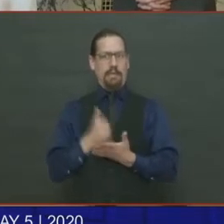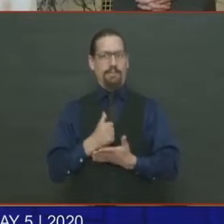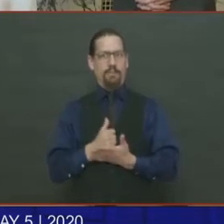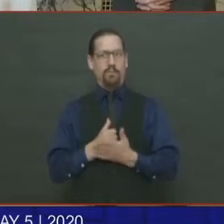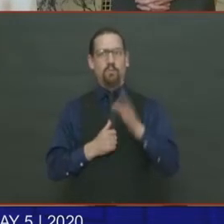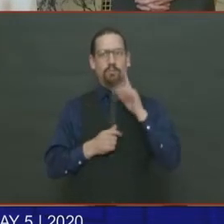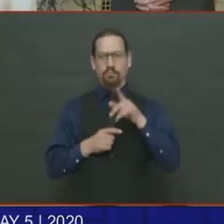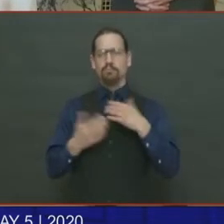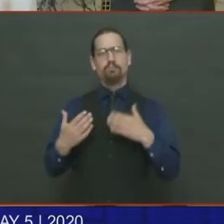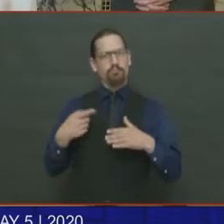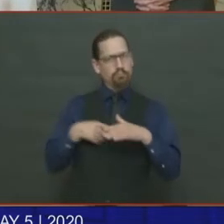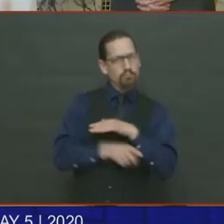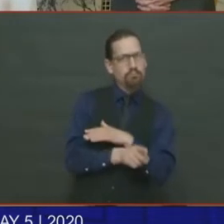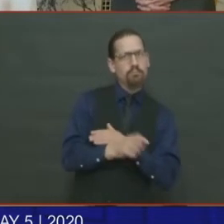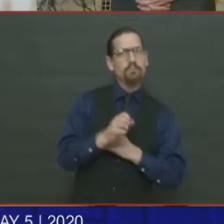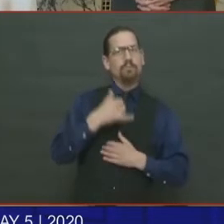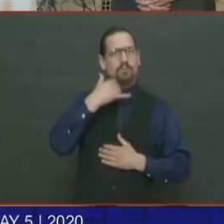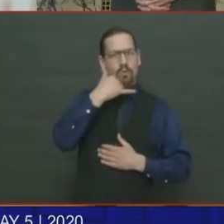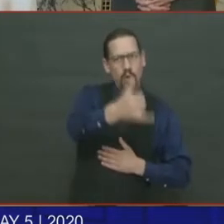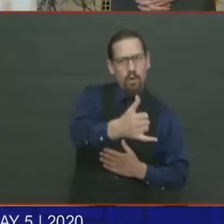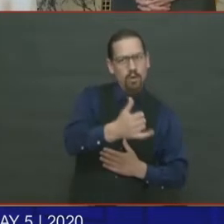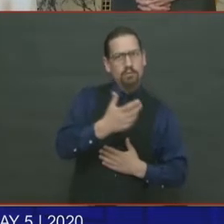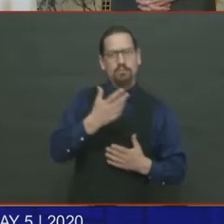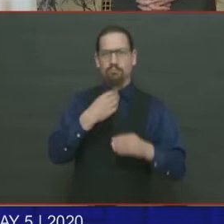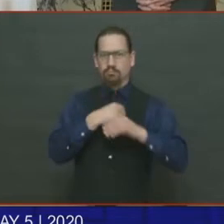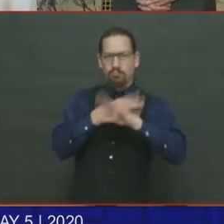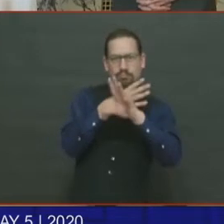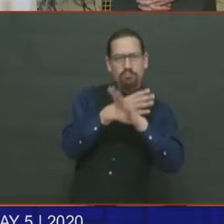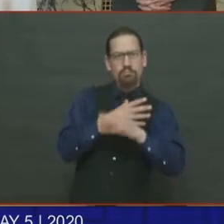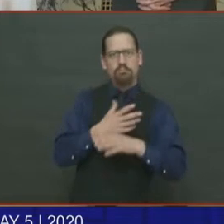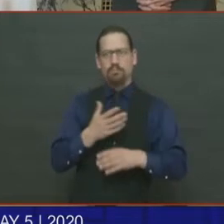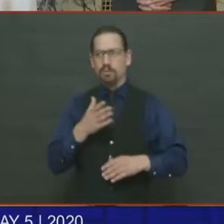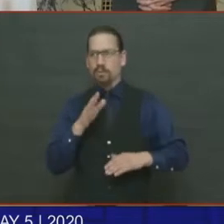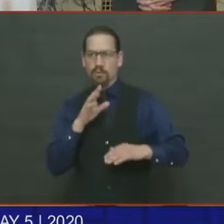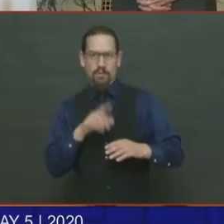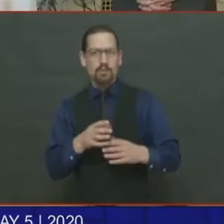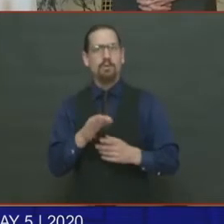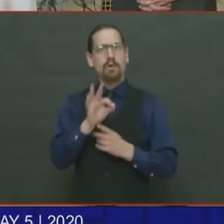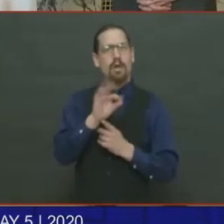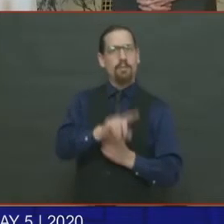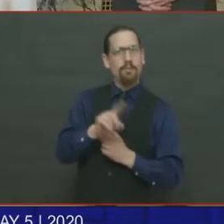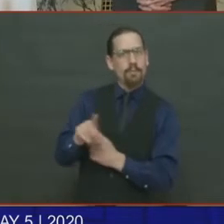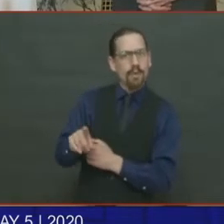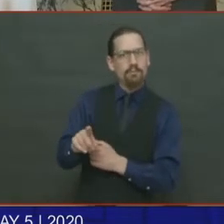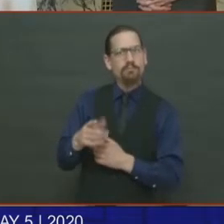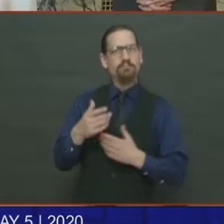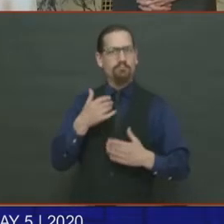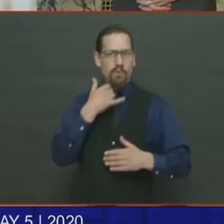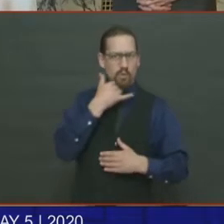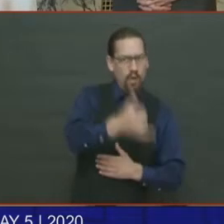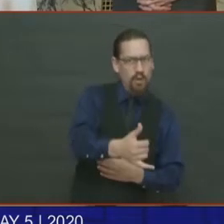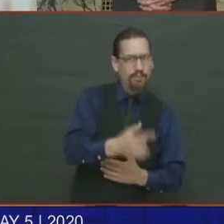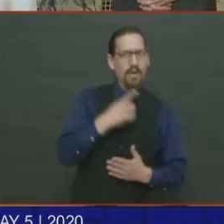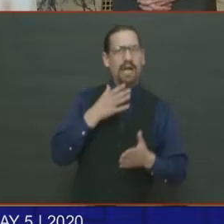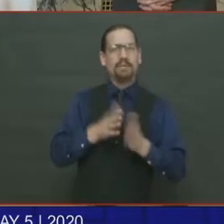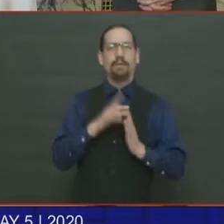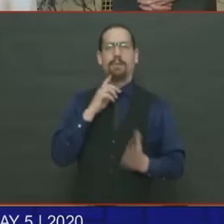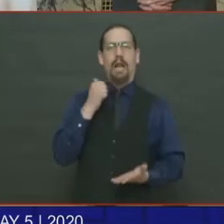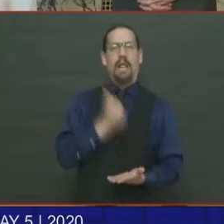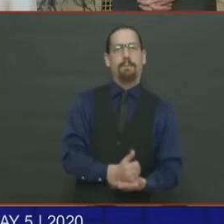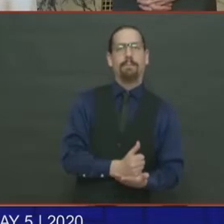hotline, call 211, just get yourself help, because we're here to help, and it's not okay if you don't feel safe at